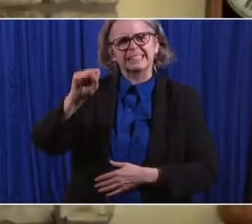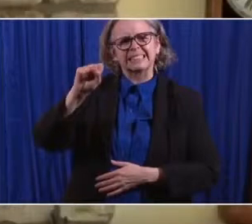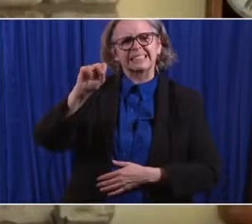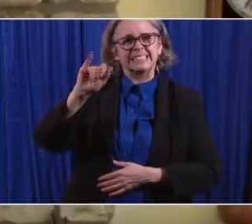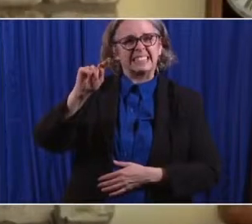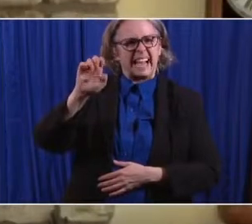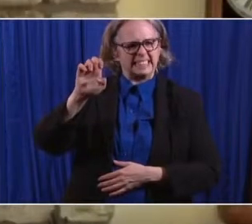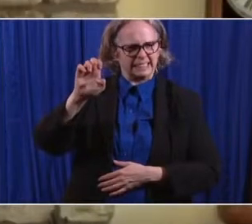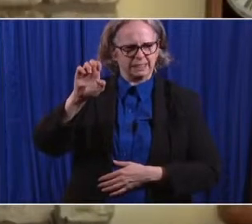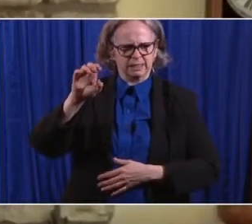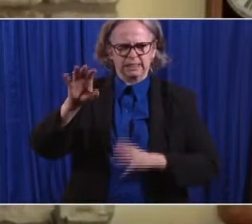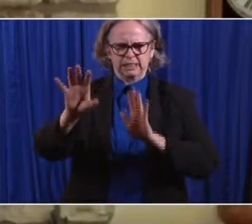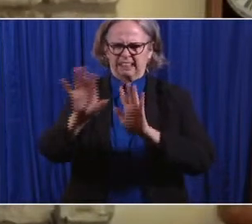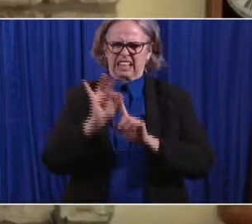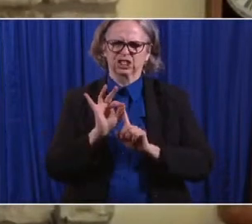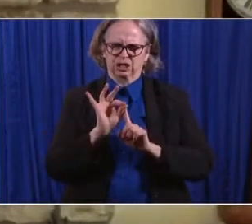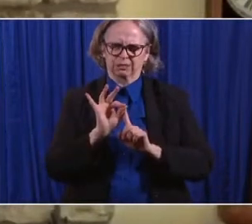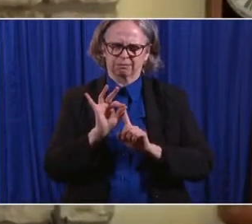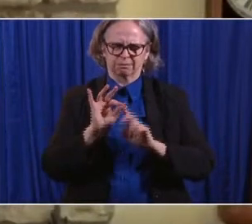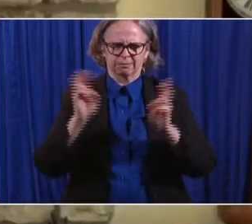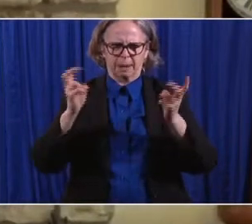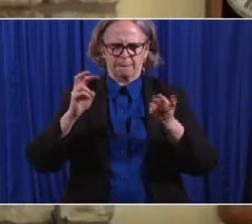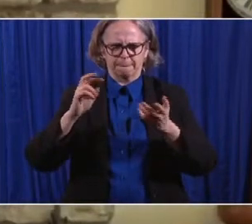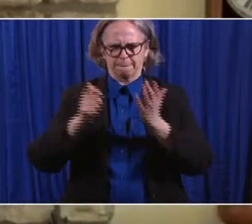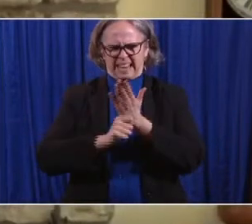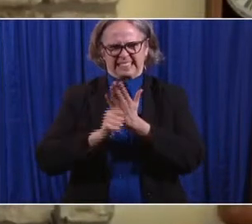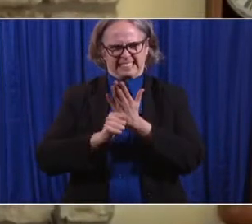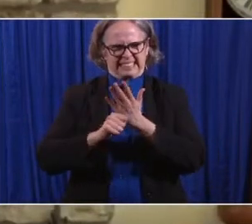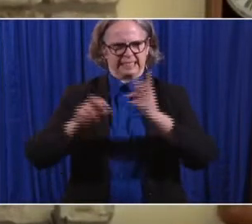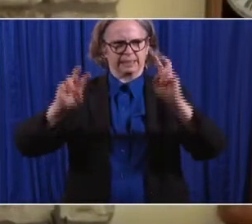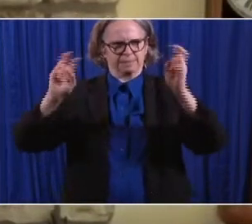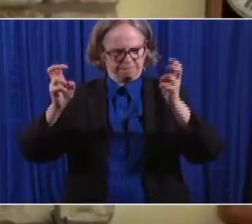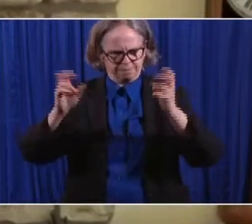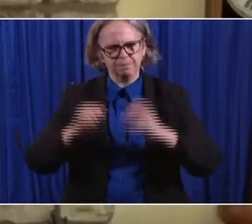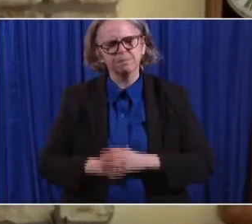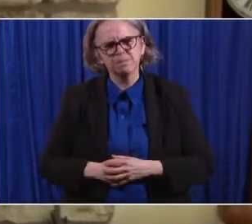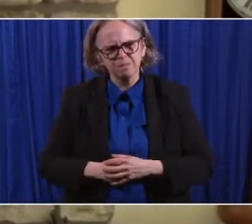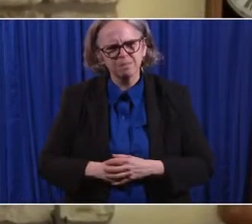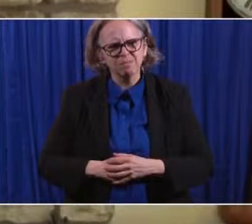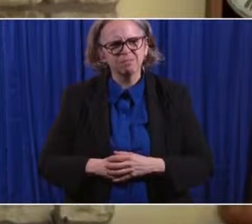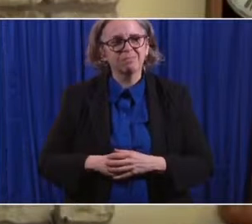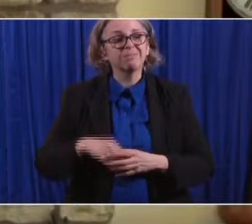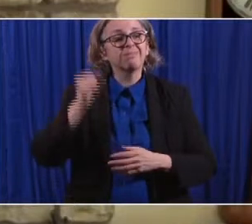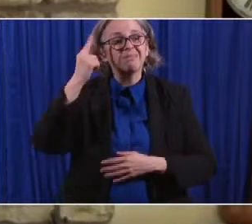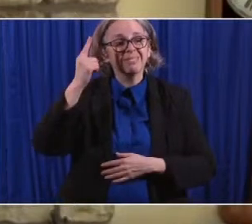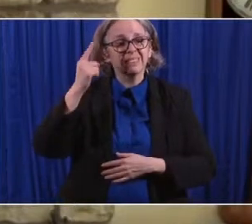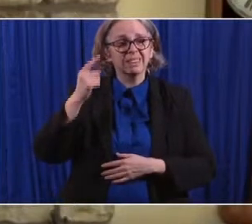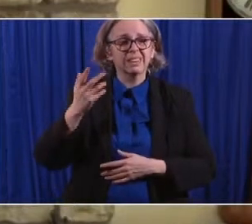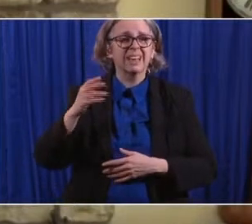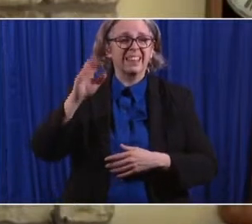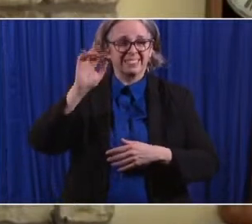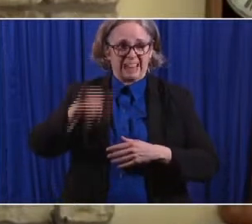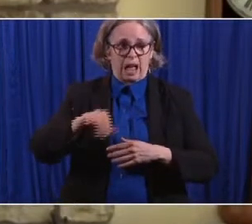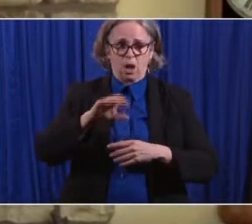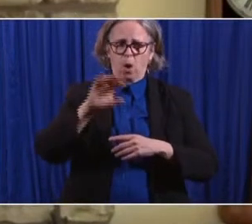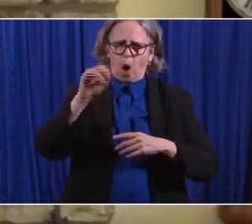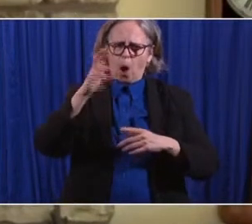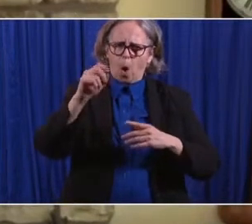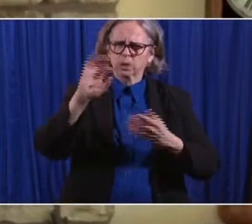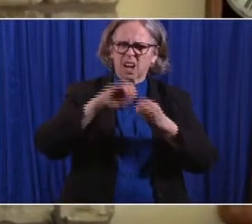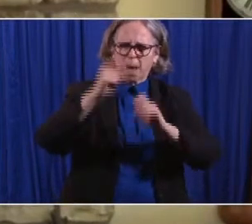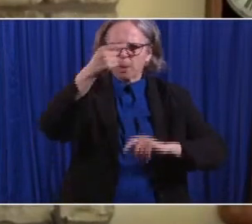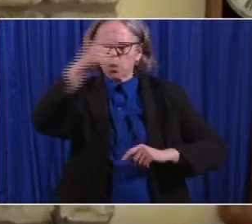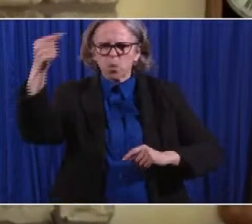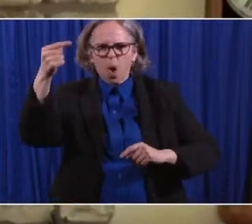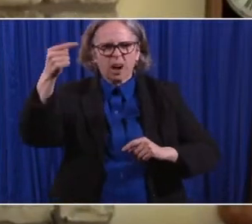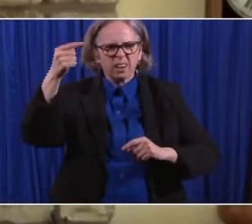one in its Governor's Cup 2020 State Economic and Business Attraction Ranking. Lieutenant